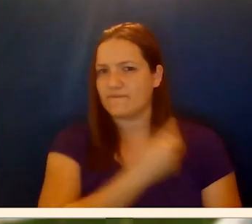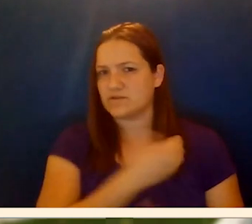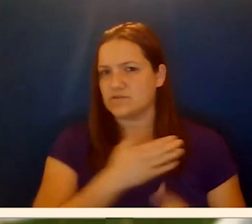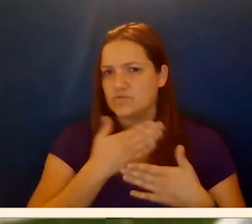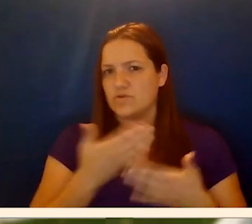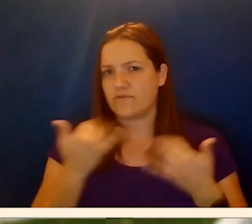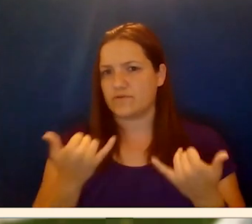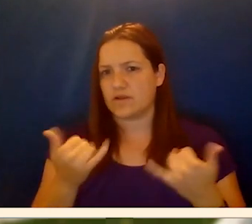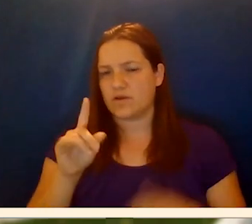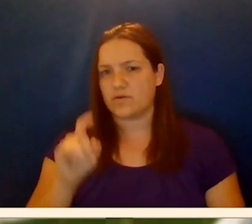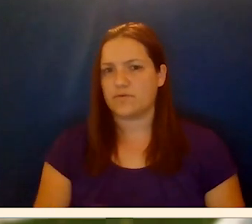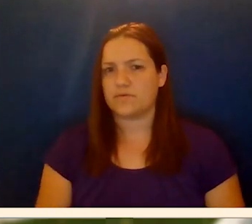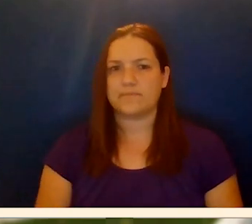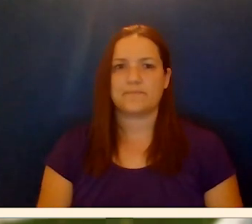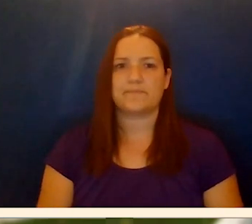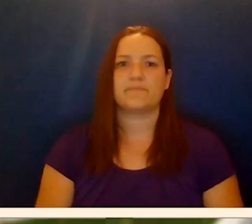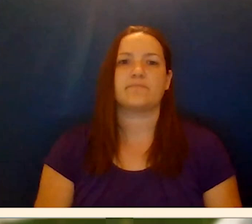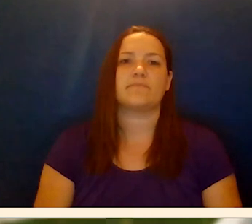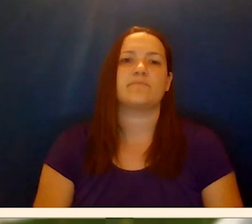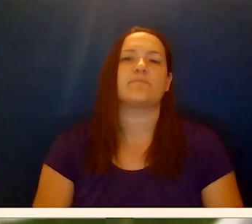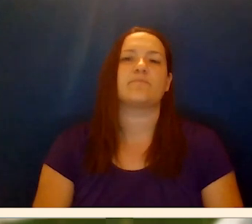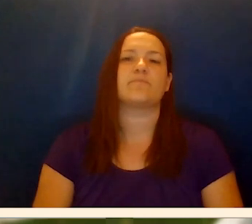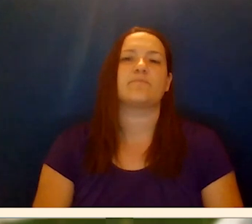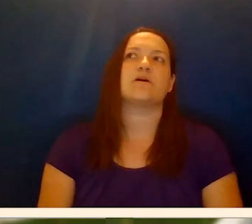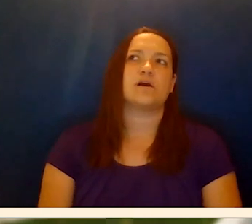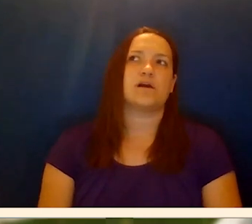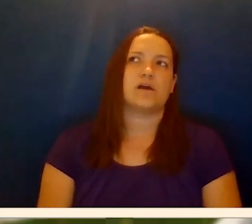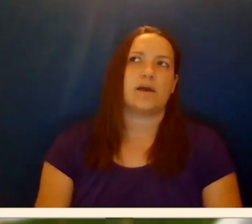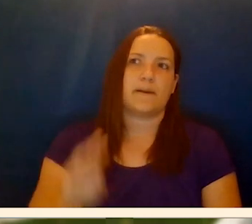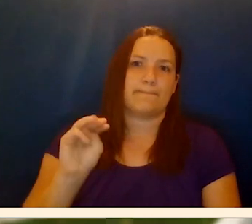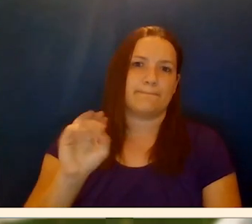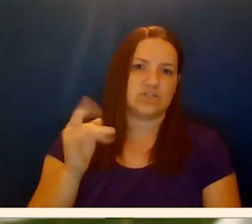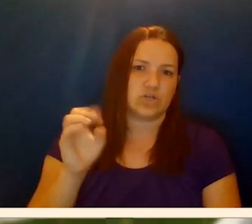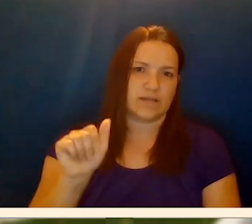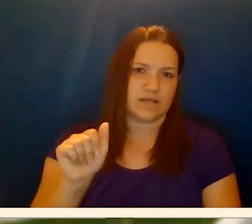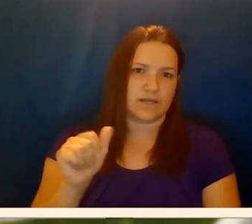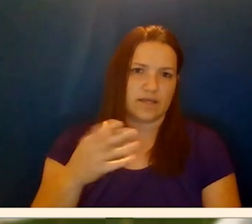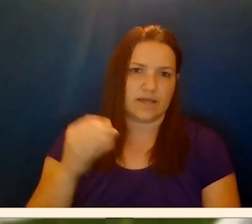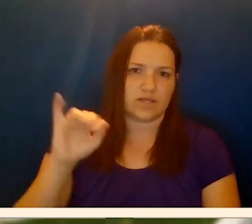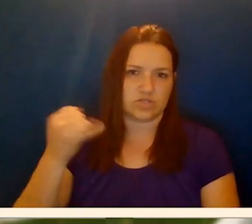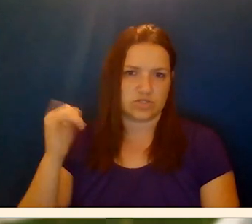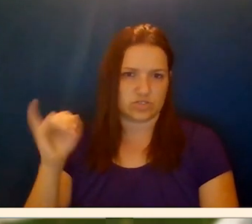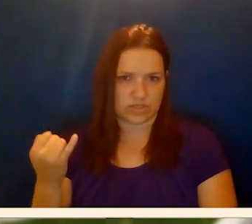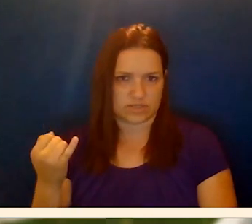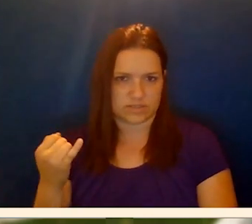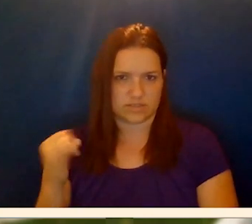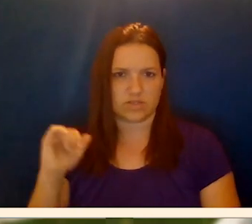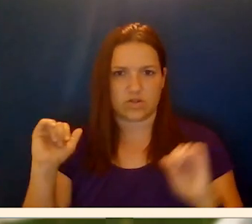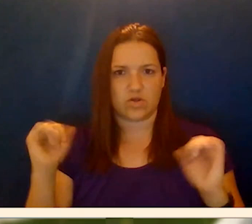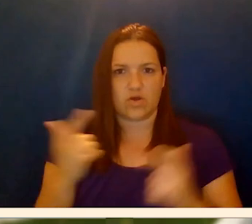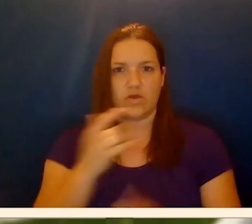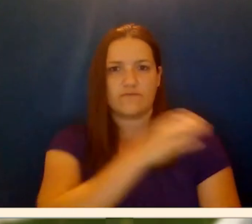we offer Moderna and J&J at all of our clinics currently, but we